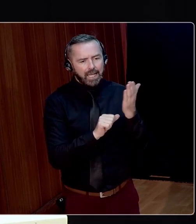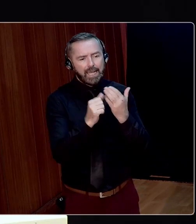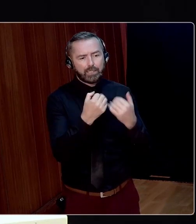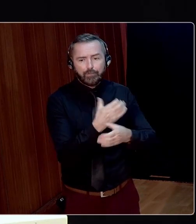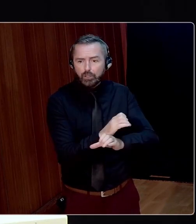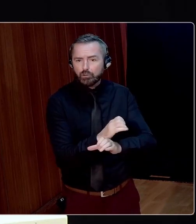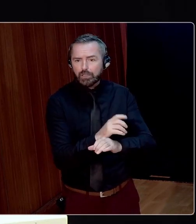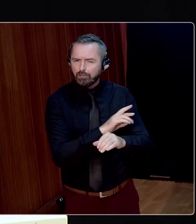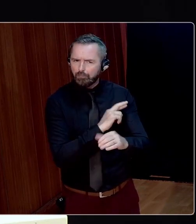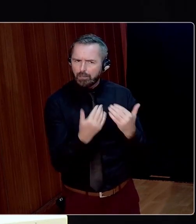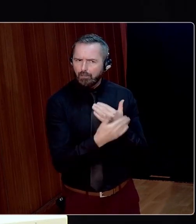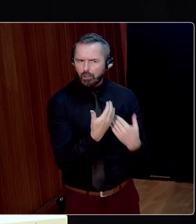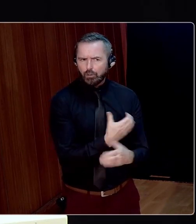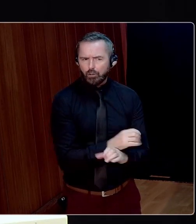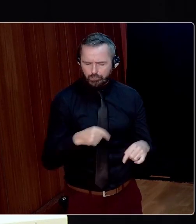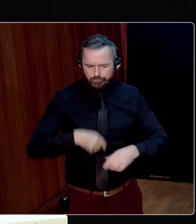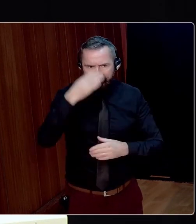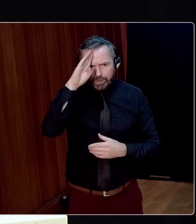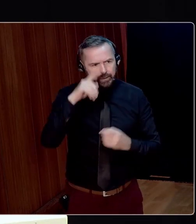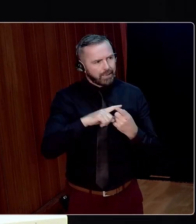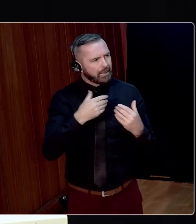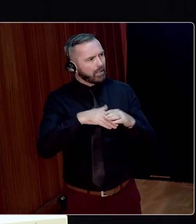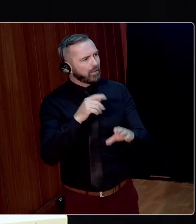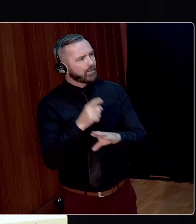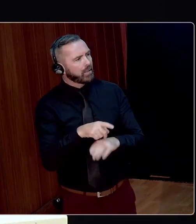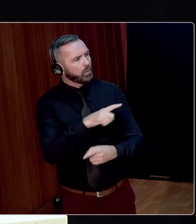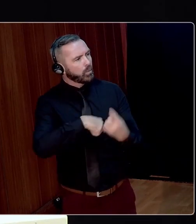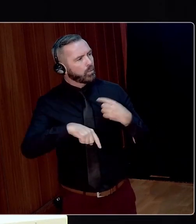of the country, it's a very young country, we're a very young country, and in the context of that